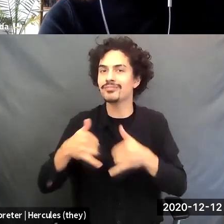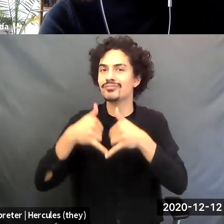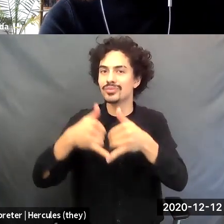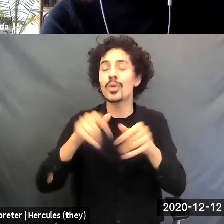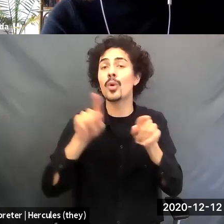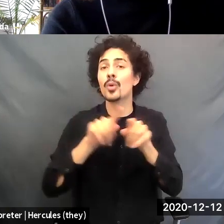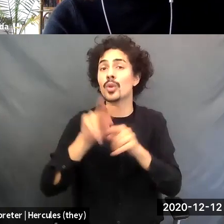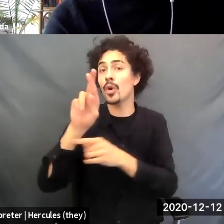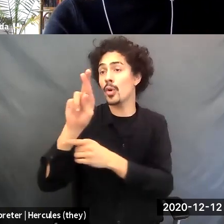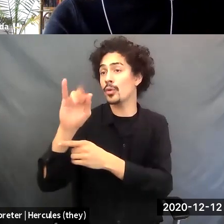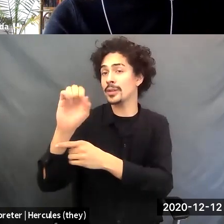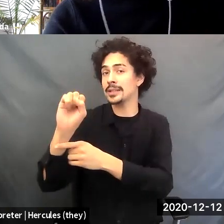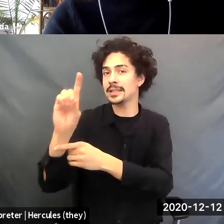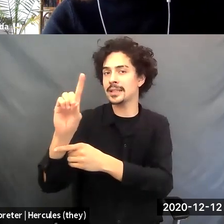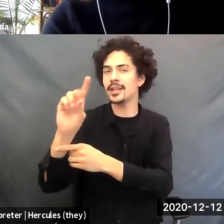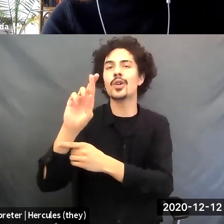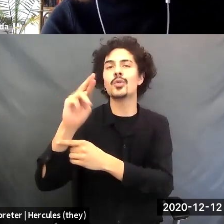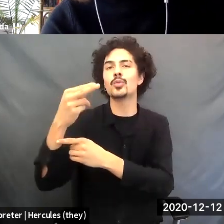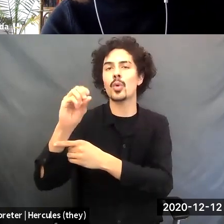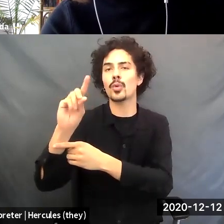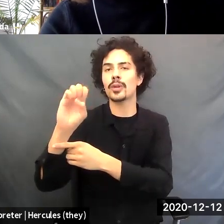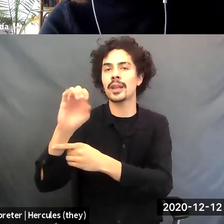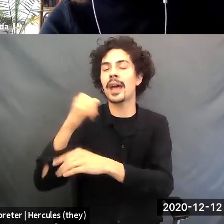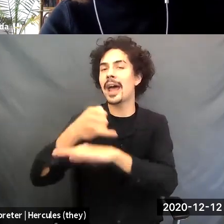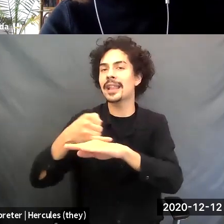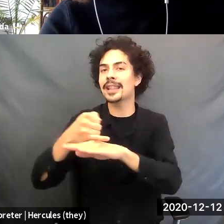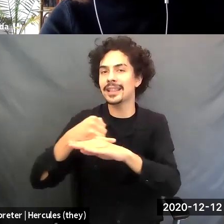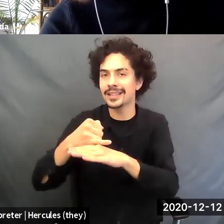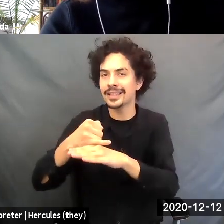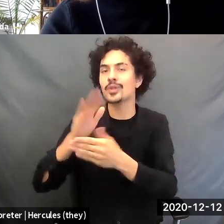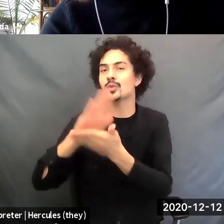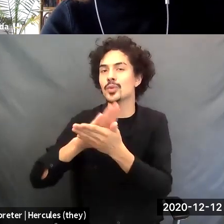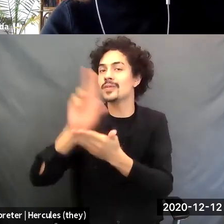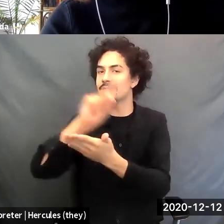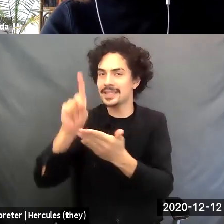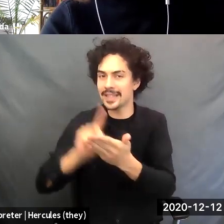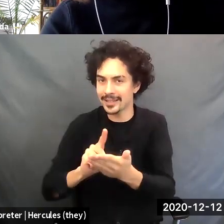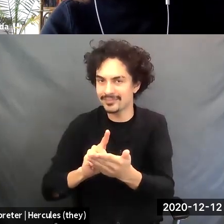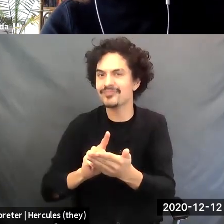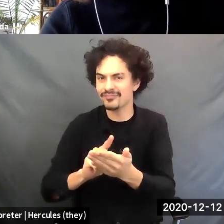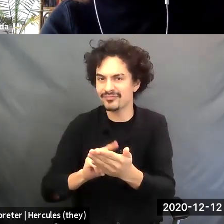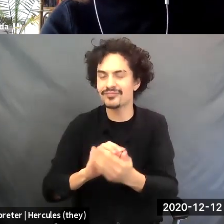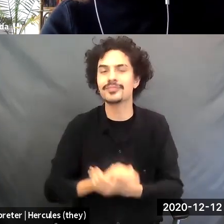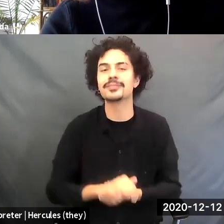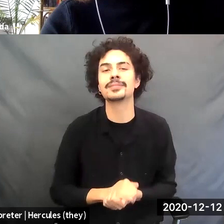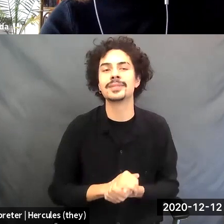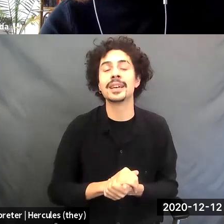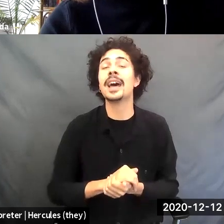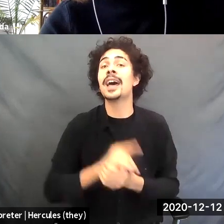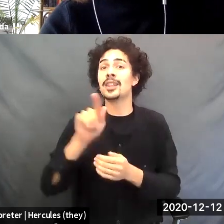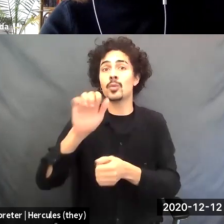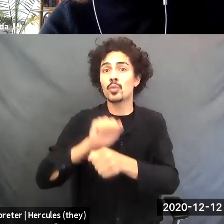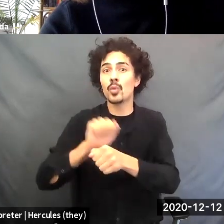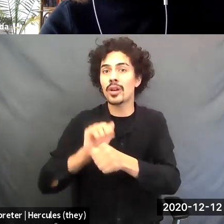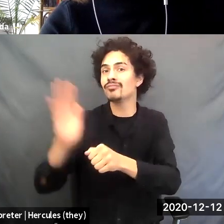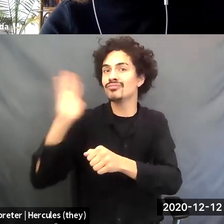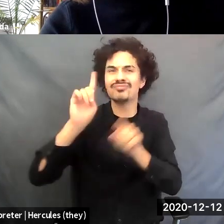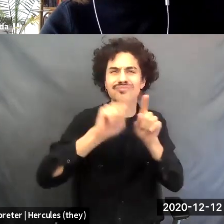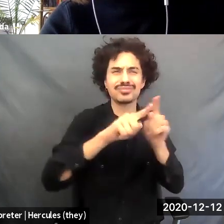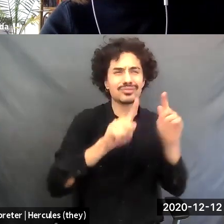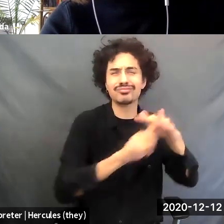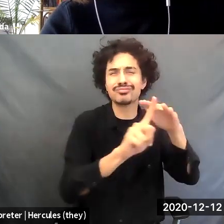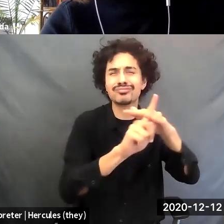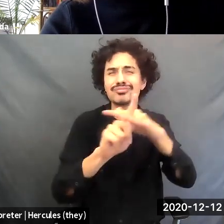School of Design. Hallie's recent solo exhibition have taken place at Eyebeam and Ludlow 38, and her